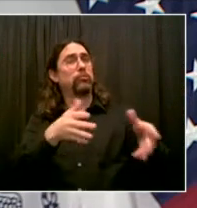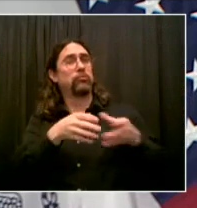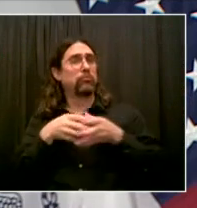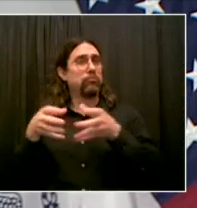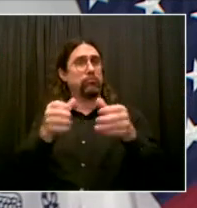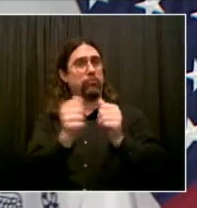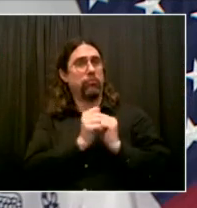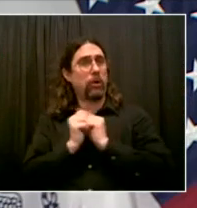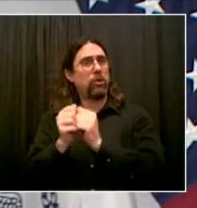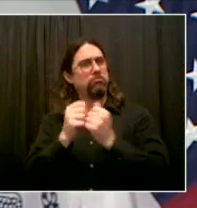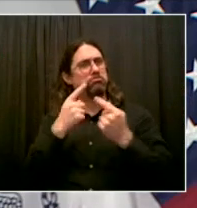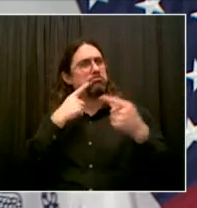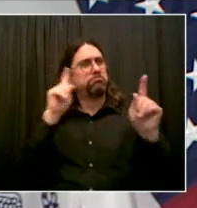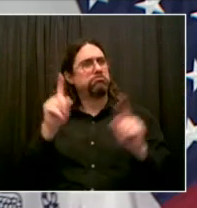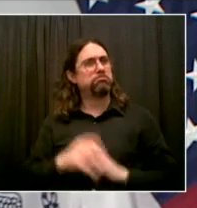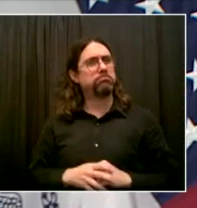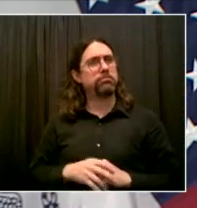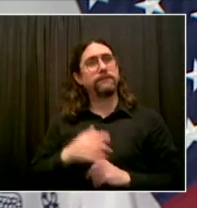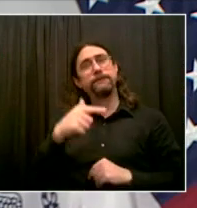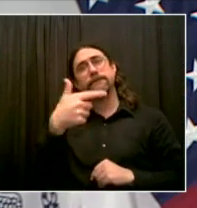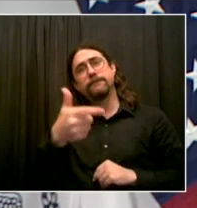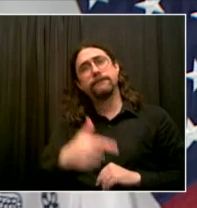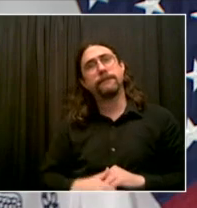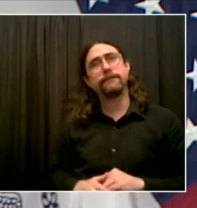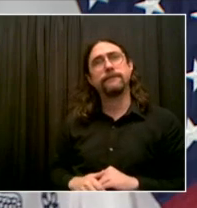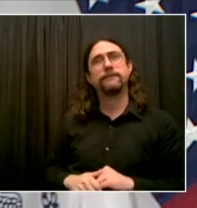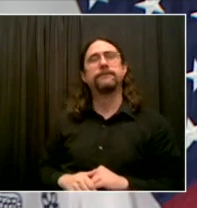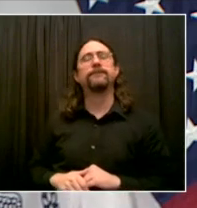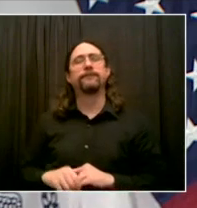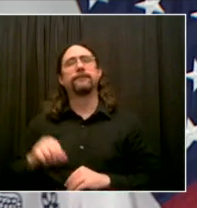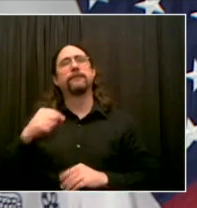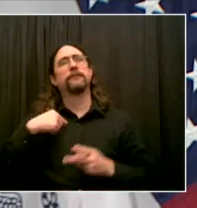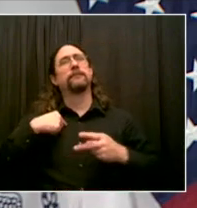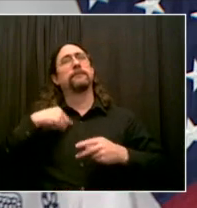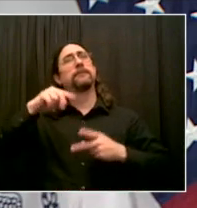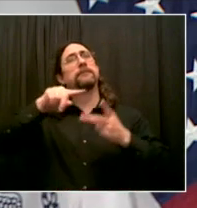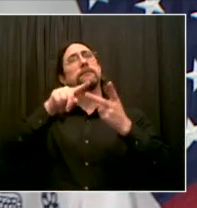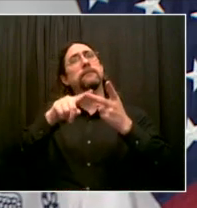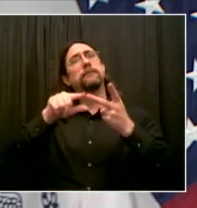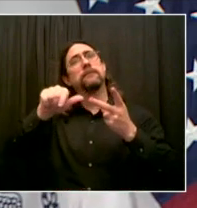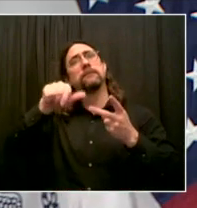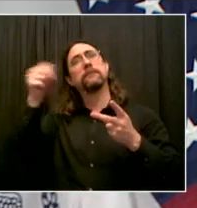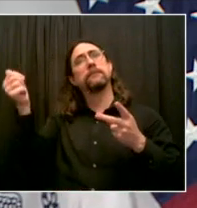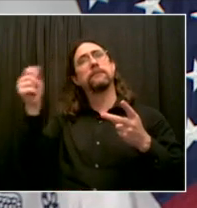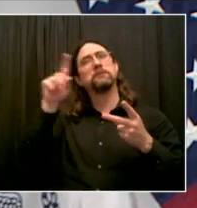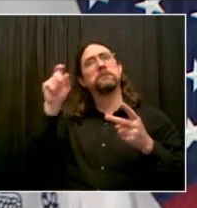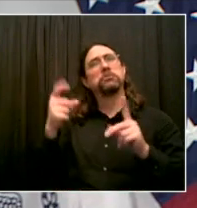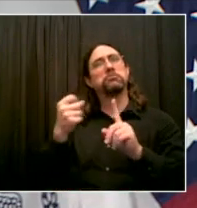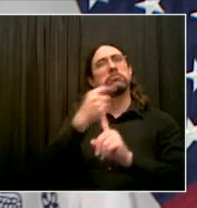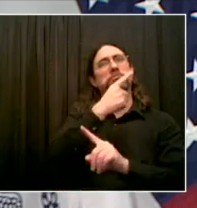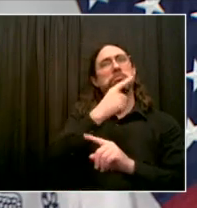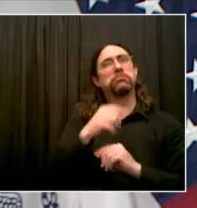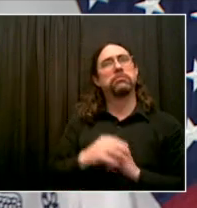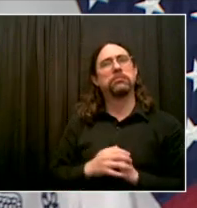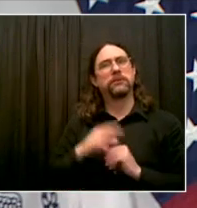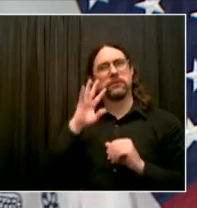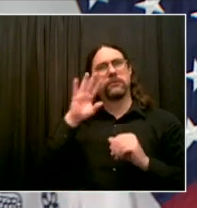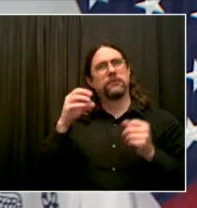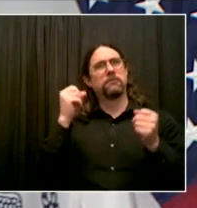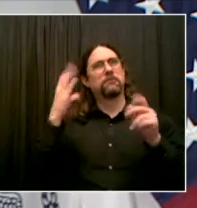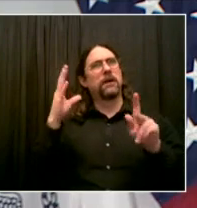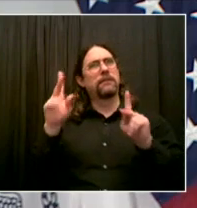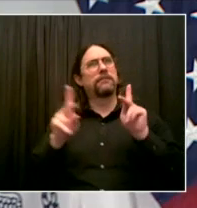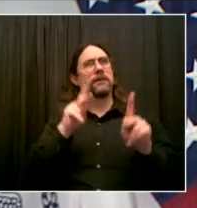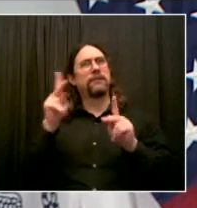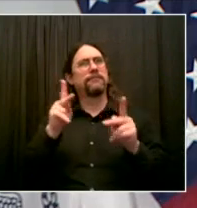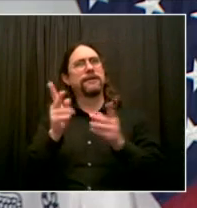city's marriage bureau be open for in-person weddings so they can get on with their lives and get married? Yeah, I'm really glad you asked